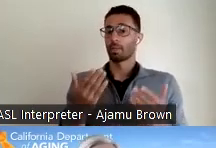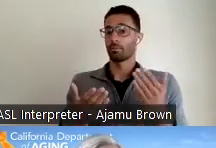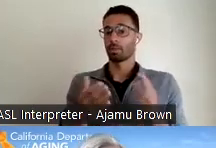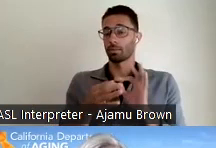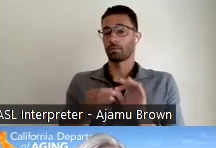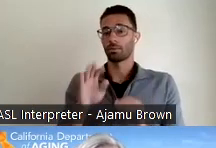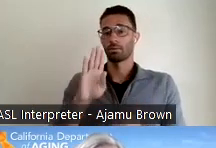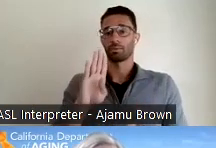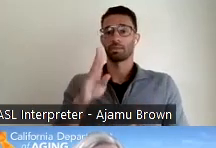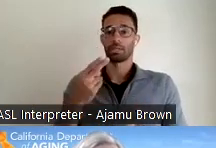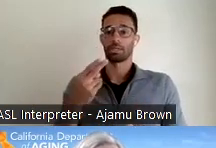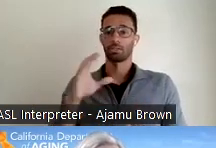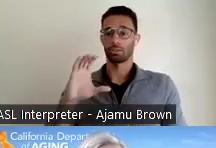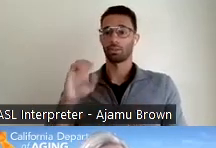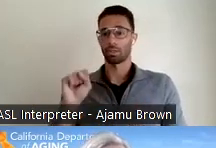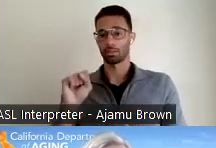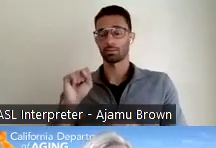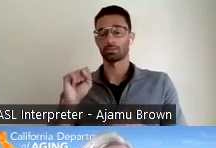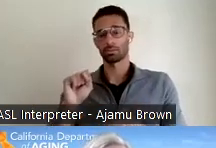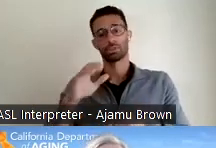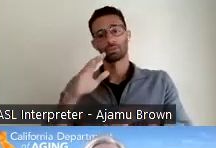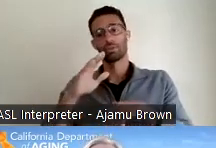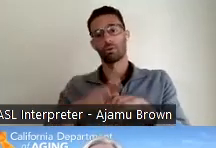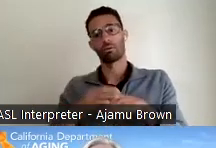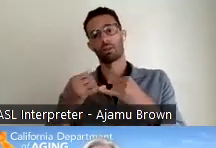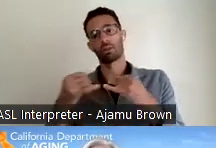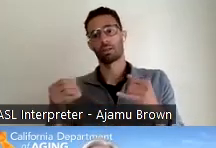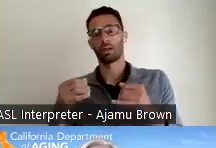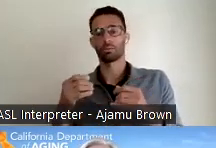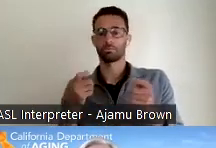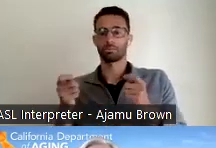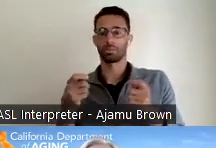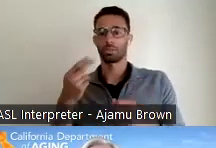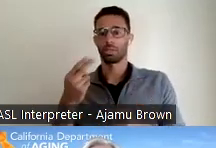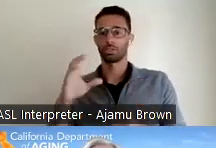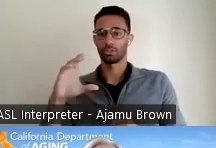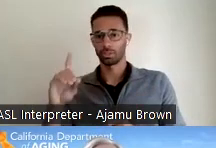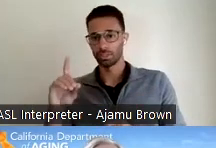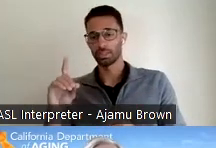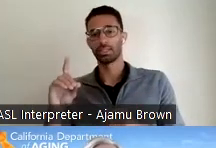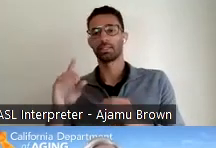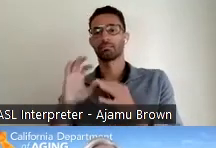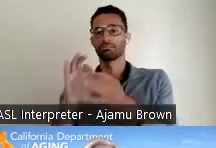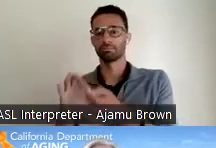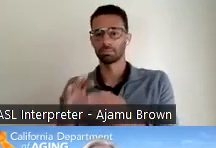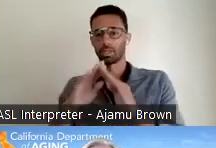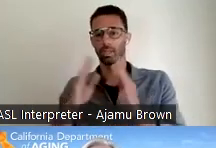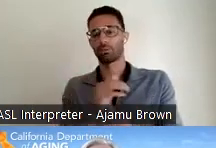BHCS that is on the line and in charge of HCD, and then trickling on down to our housing